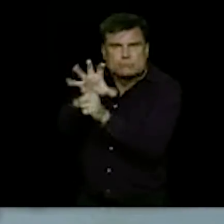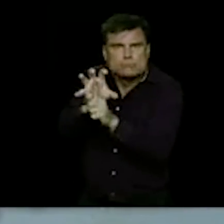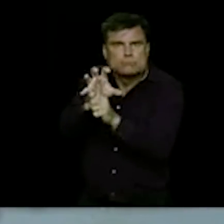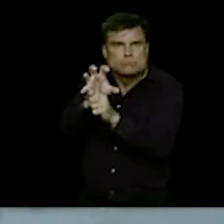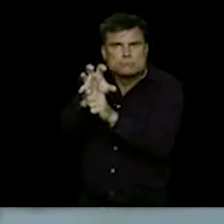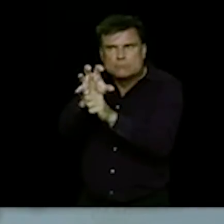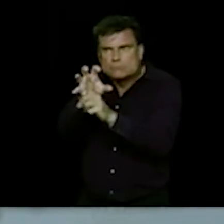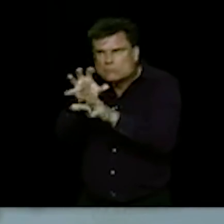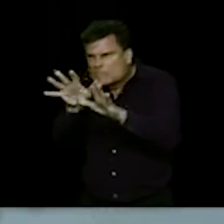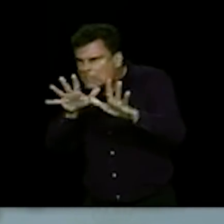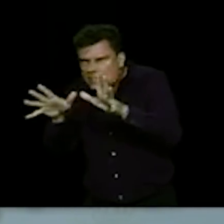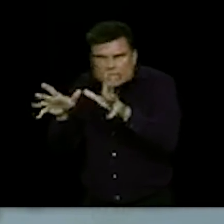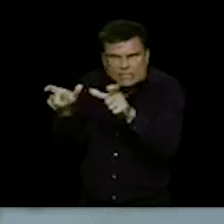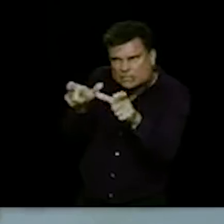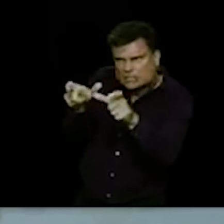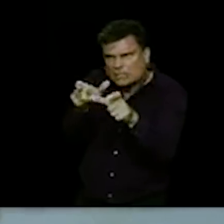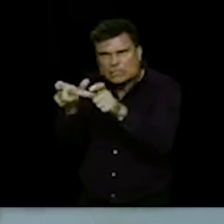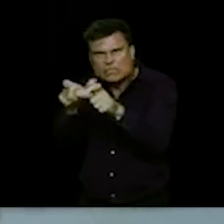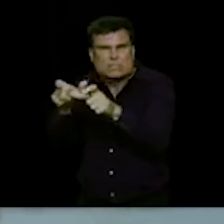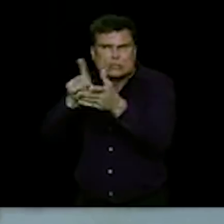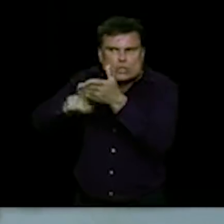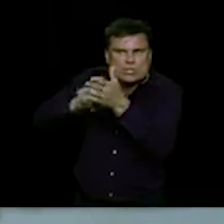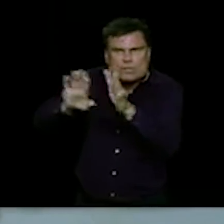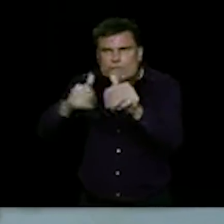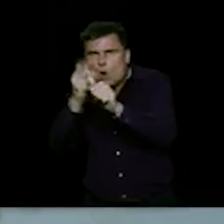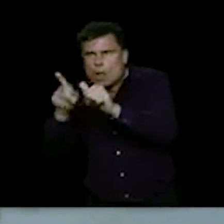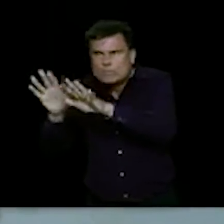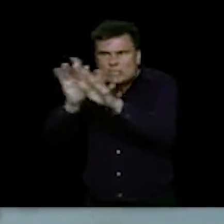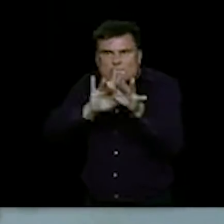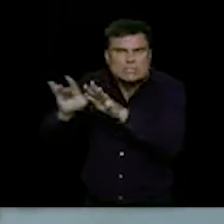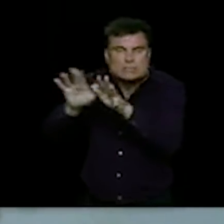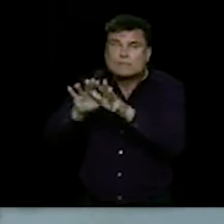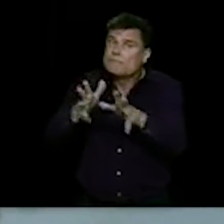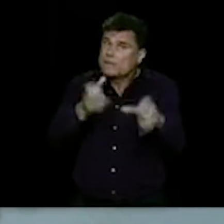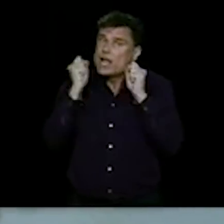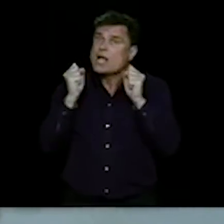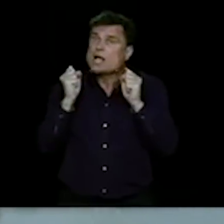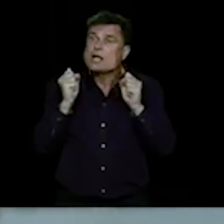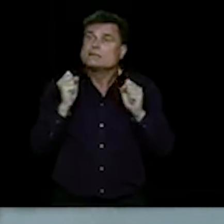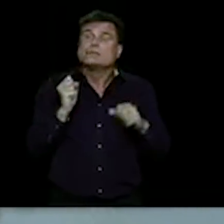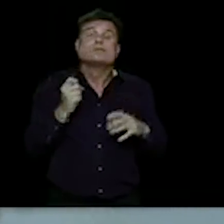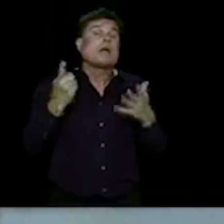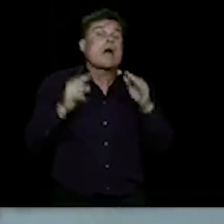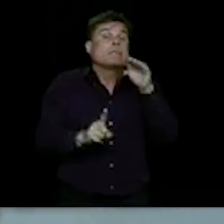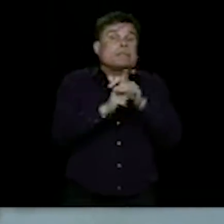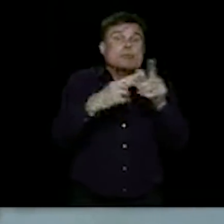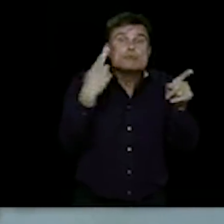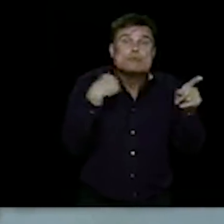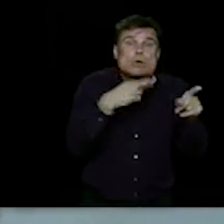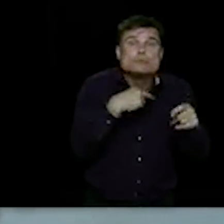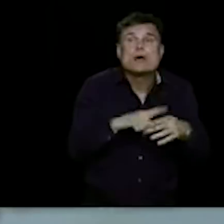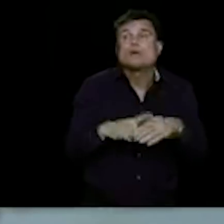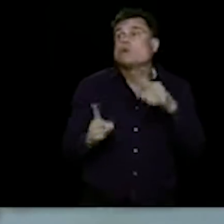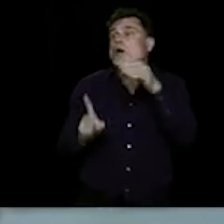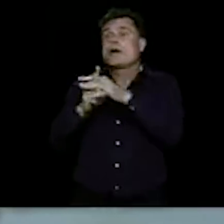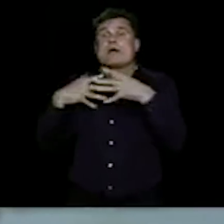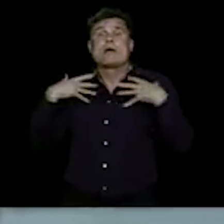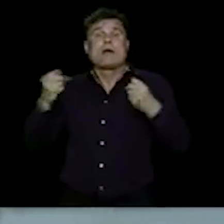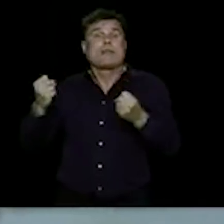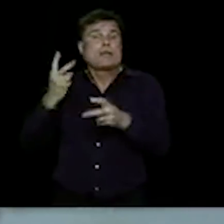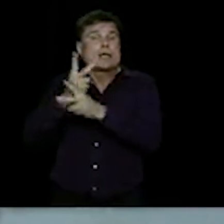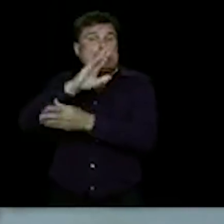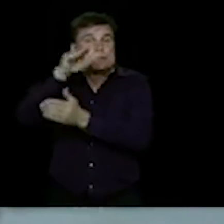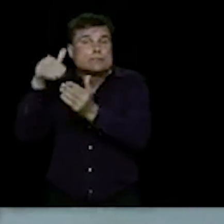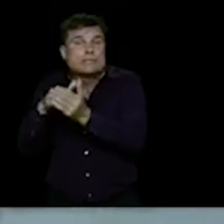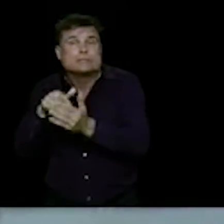do this. We have done it across the province. We've seen this in healthcare, we've seen it in restaurants, we've seen it in some of